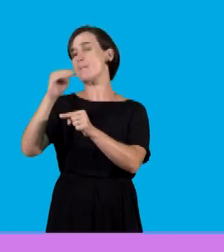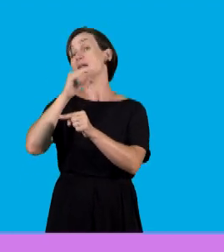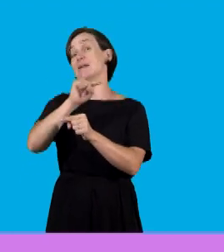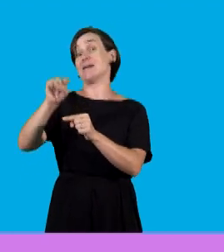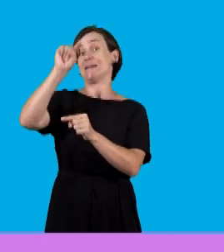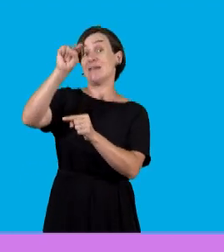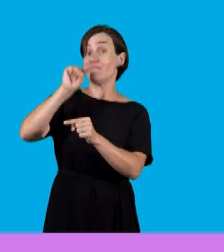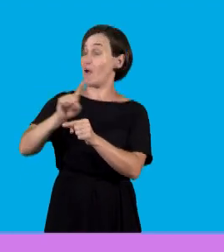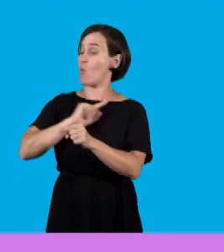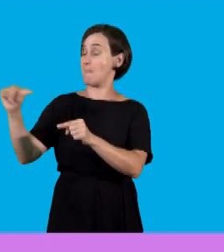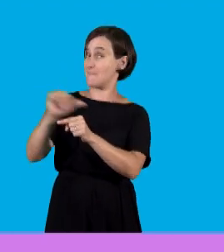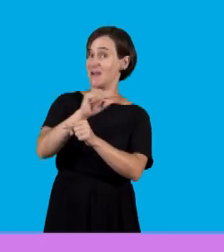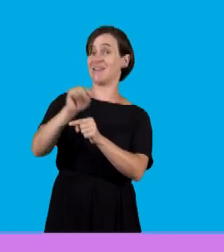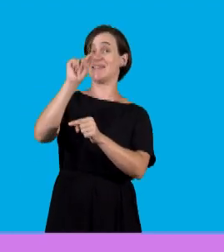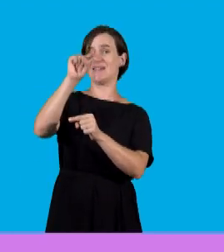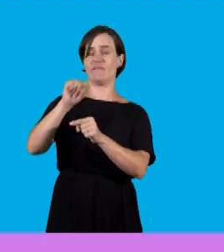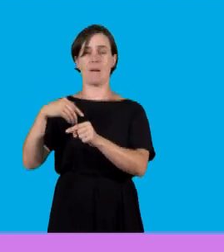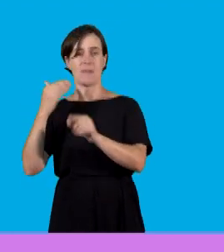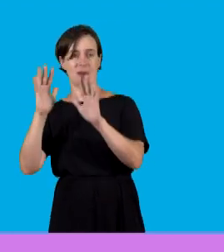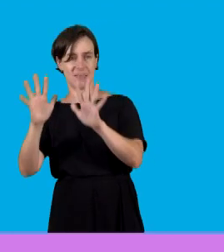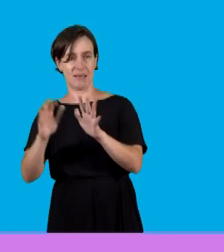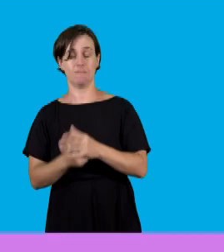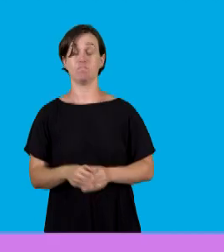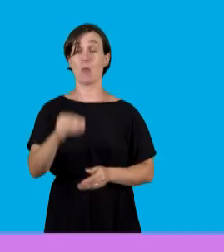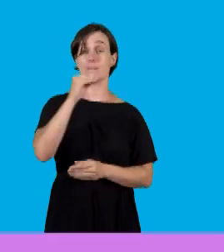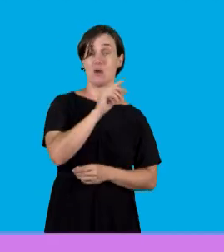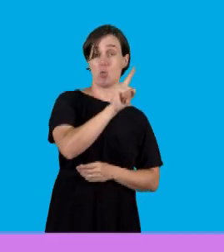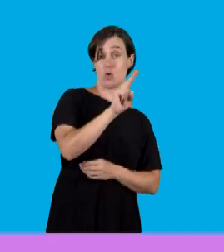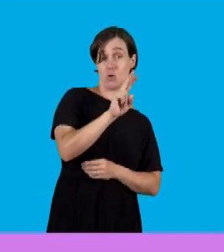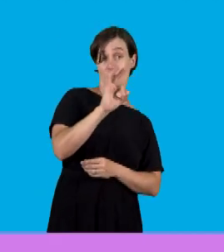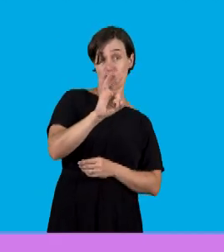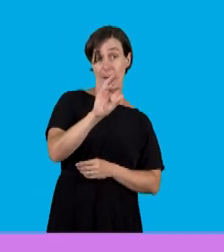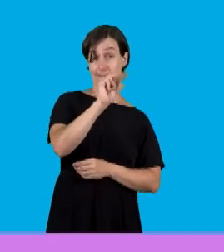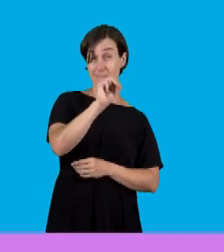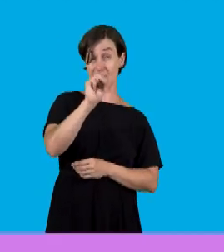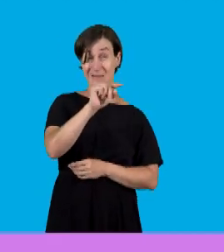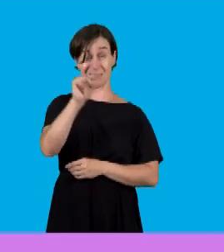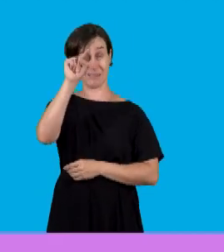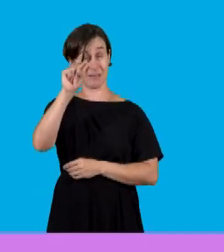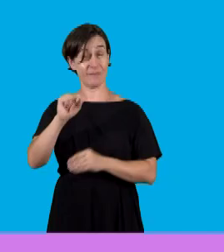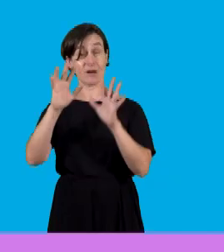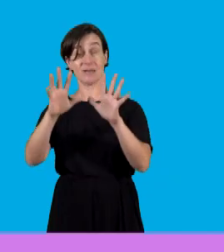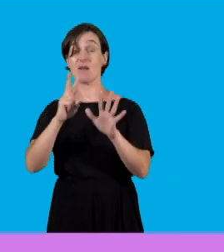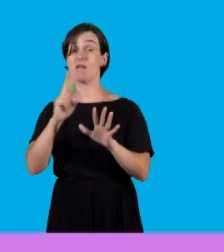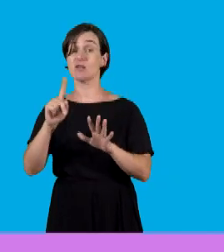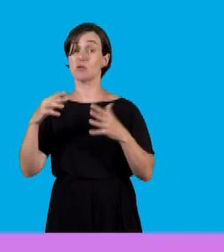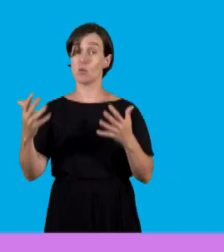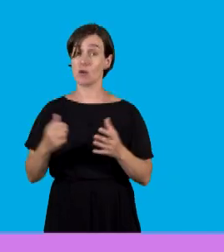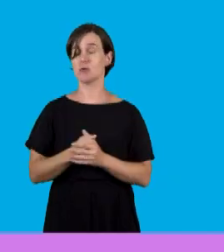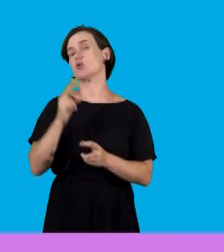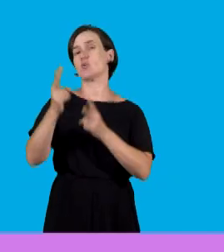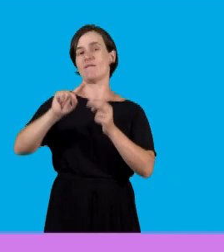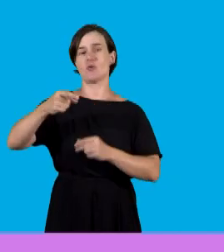is 123 millimeter divided by 10? It gives us 12,3